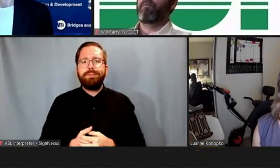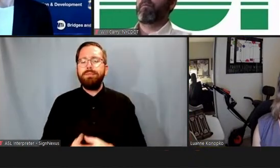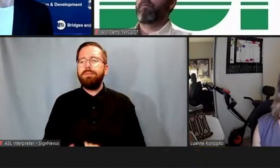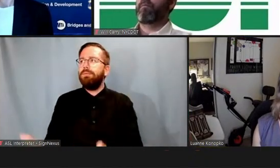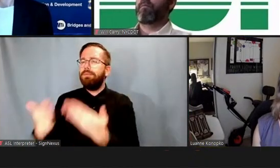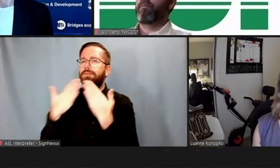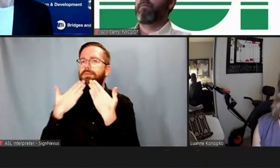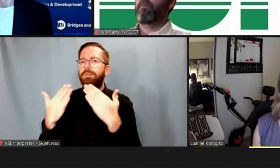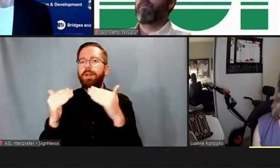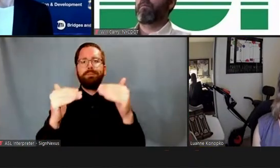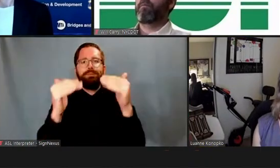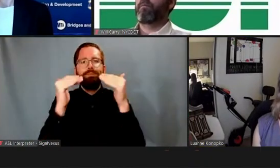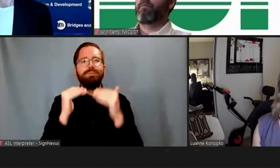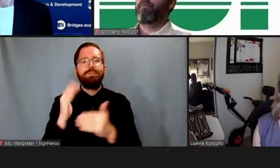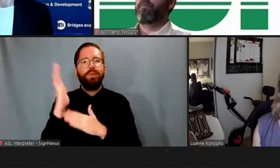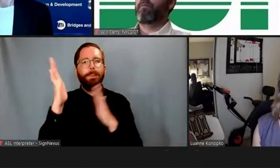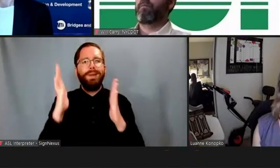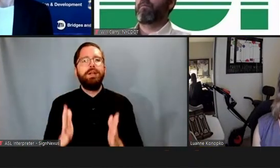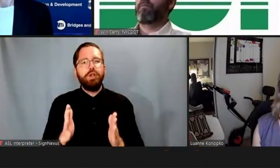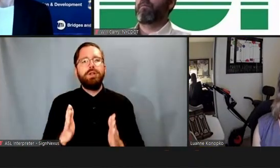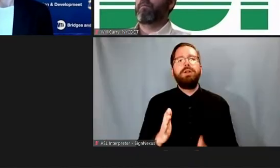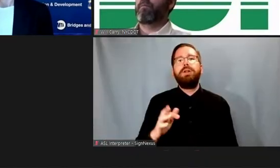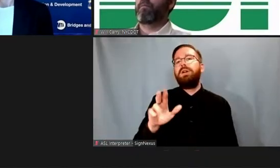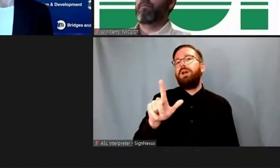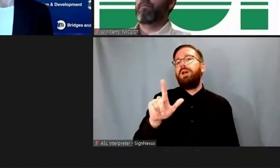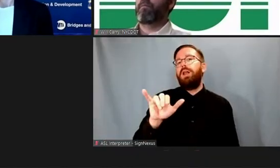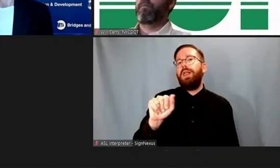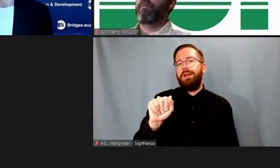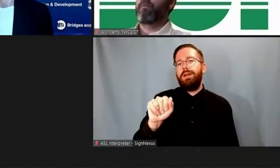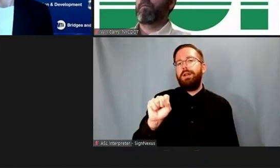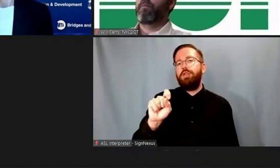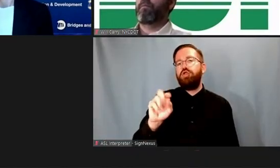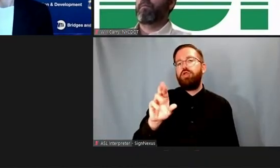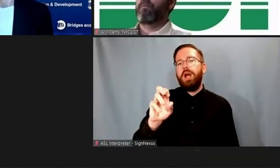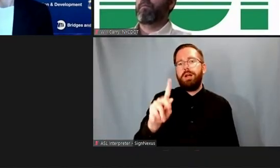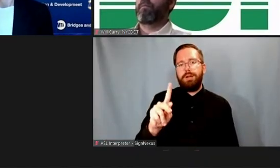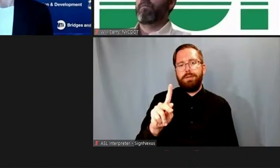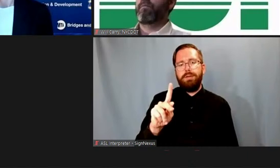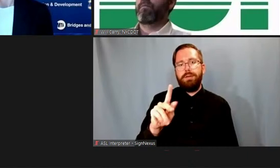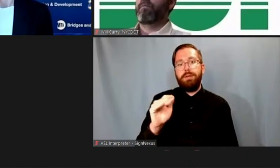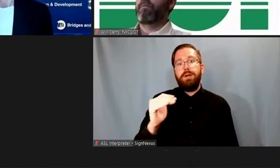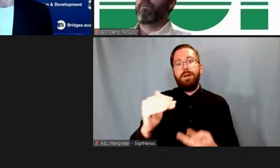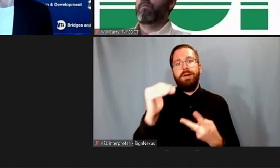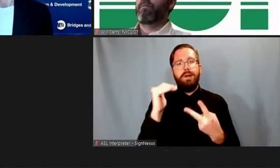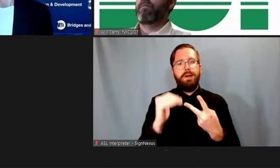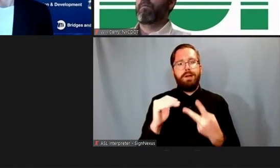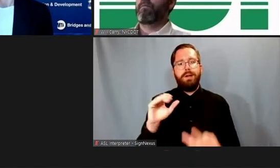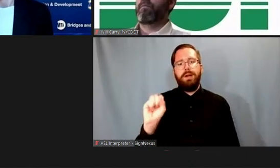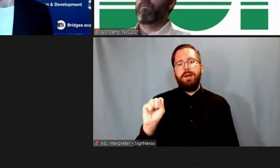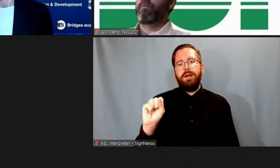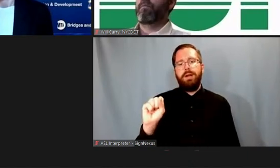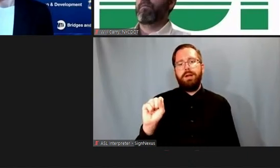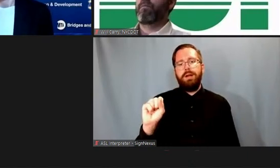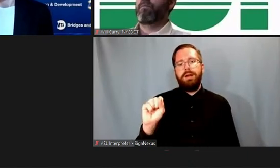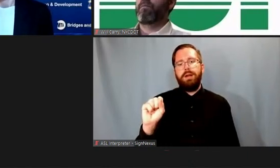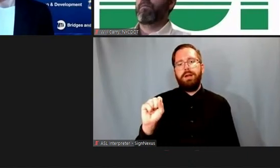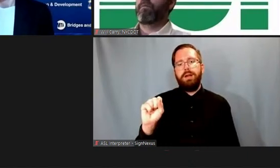you the next speaker is leah strzok followed by saul greene